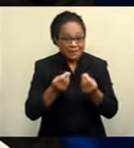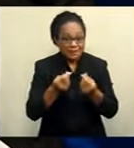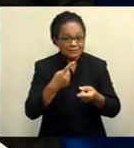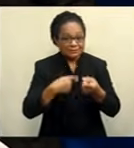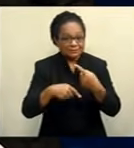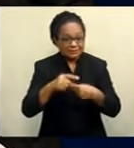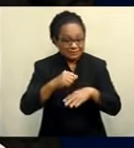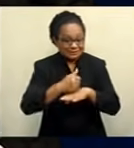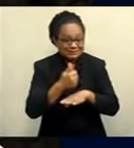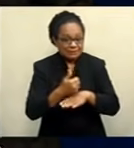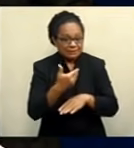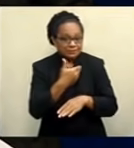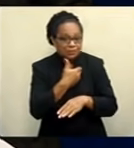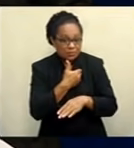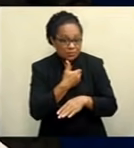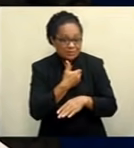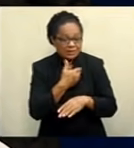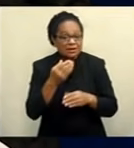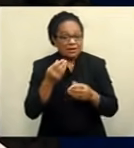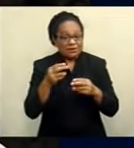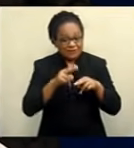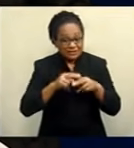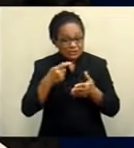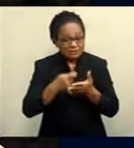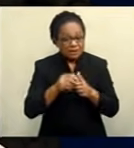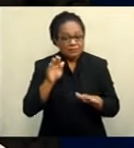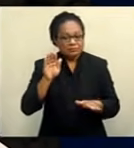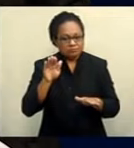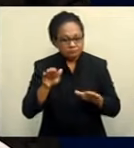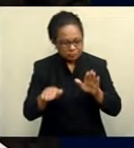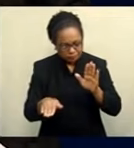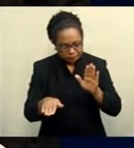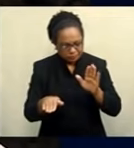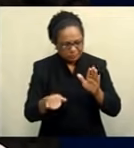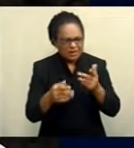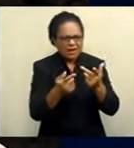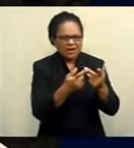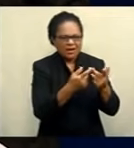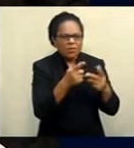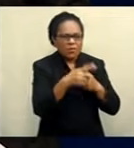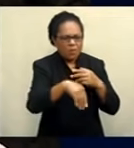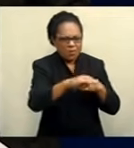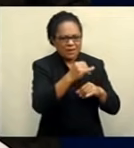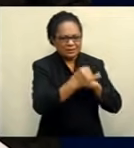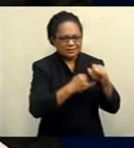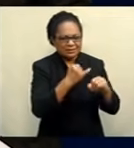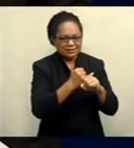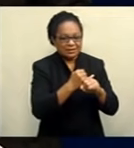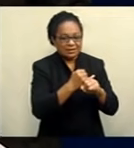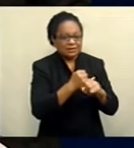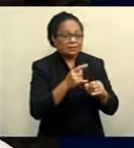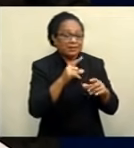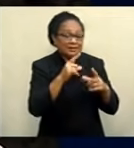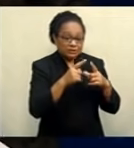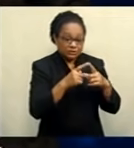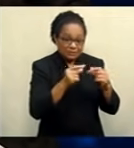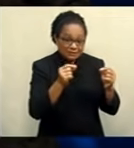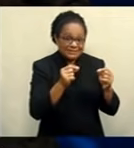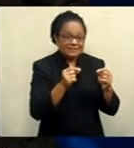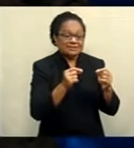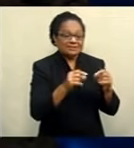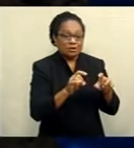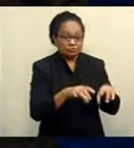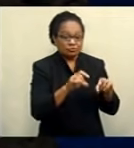As set early this morning, the Sangamoli declined against all international currencies except the Aussie dollar and the Japanese yen. Onto